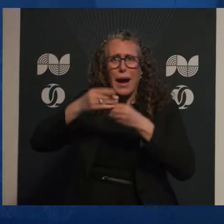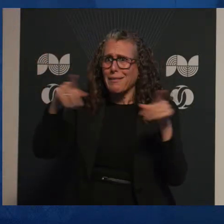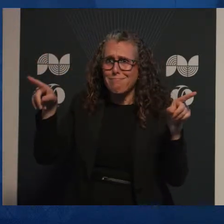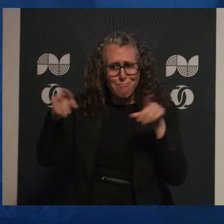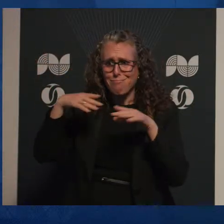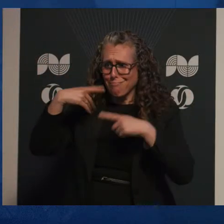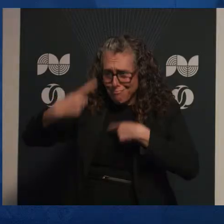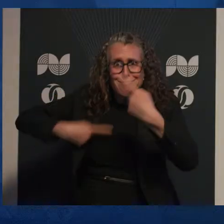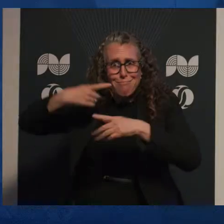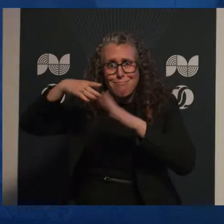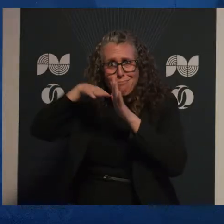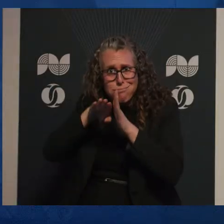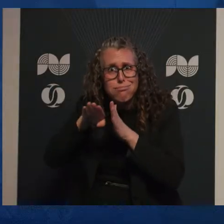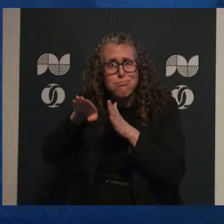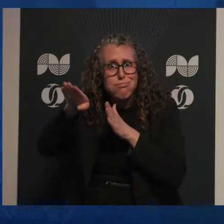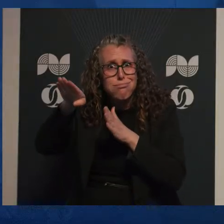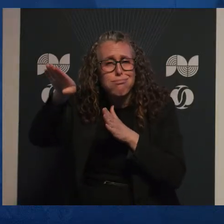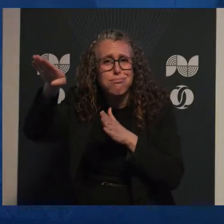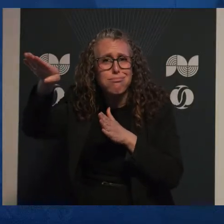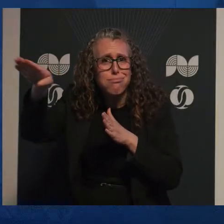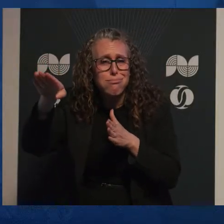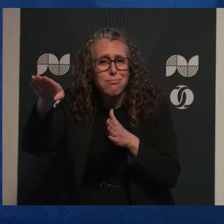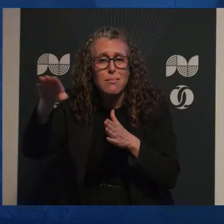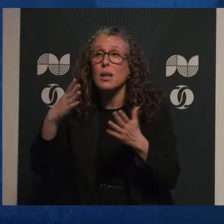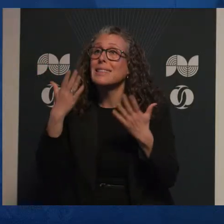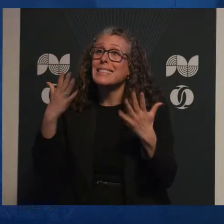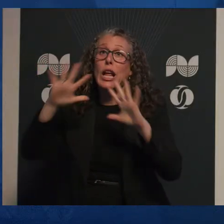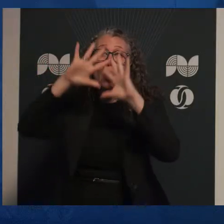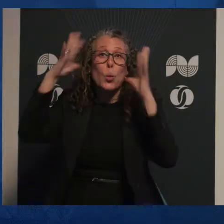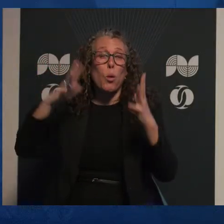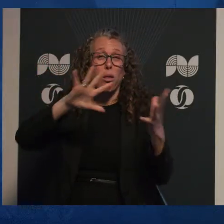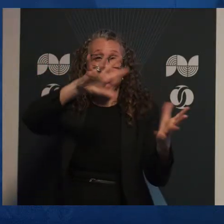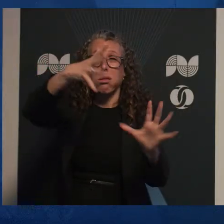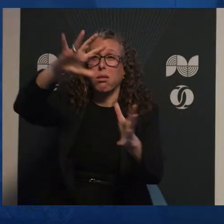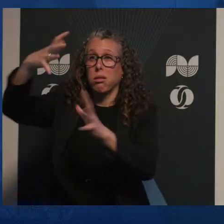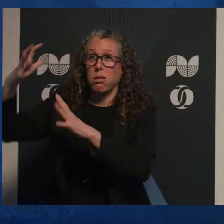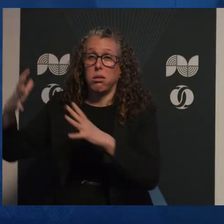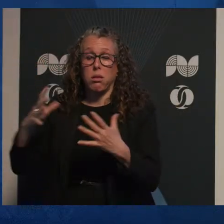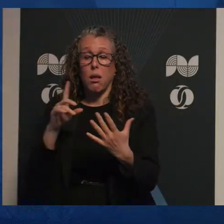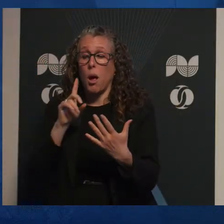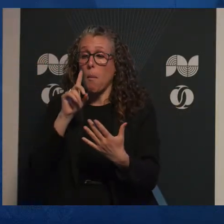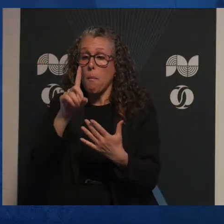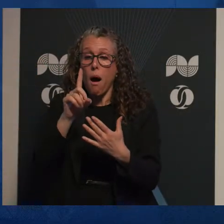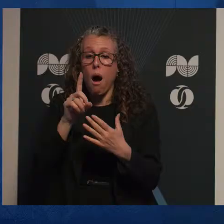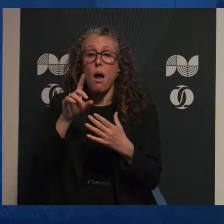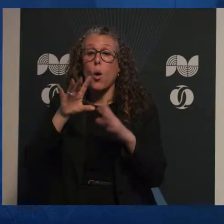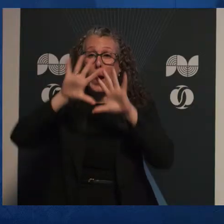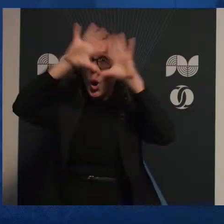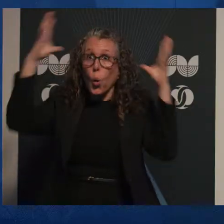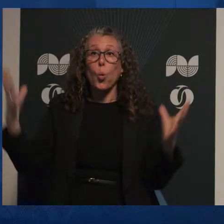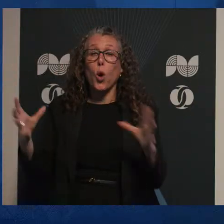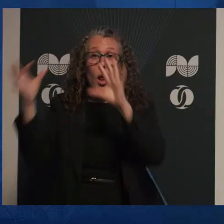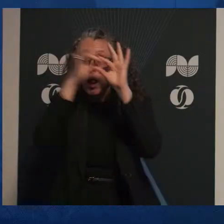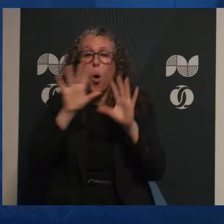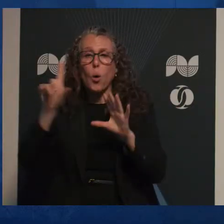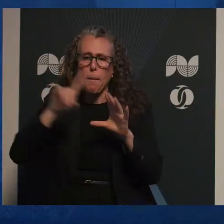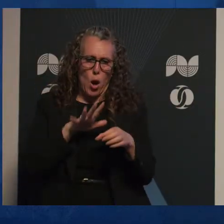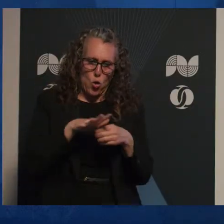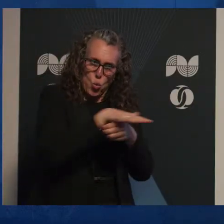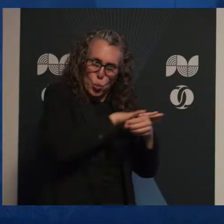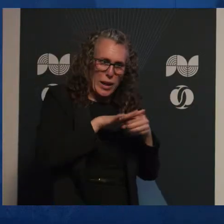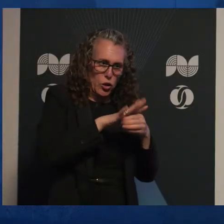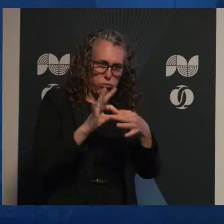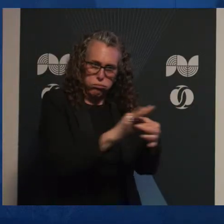even despite the tensions and challenges in today's world, the opportunities for regional integration are enormous. We've talked a lot